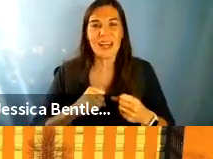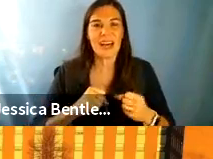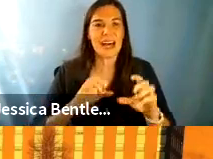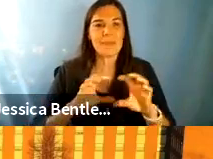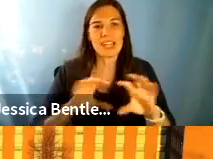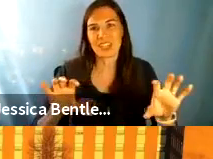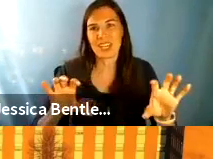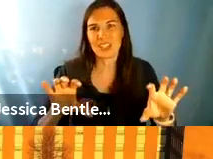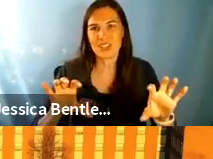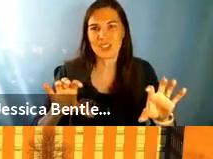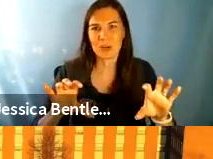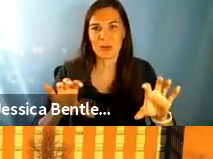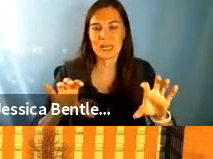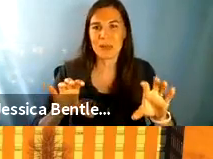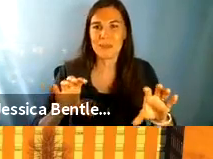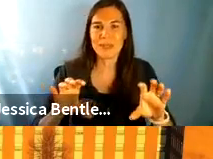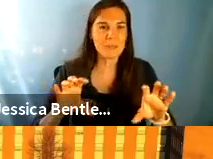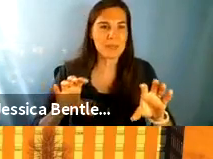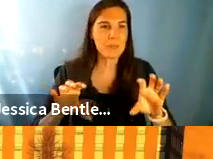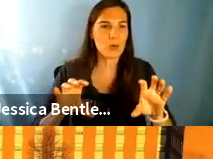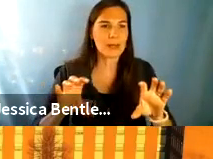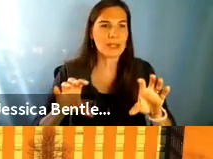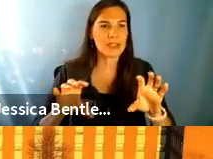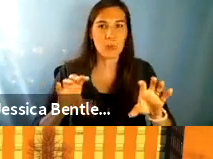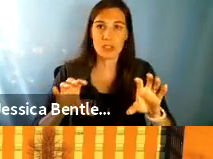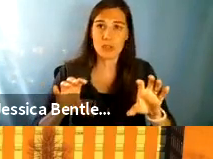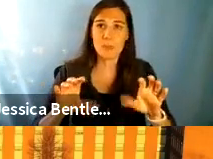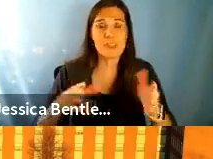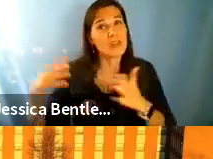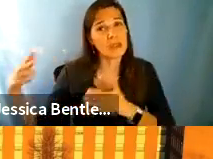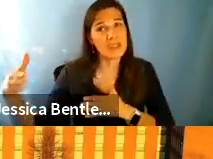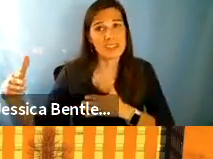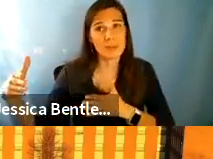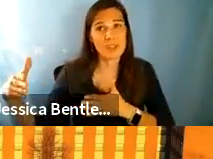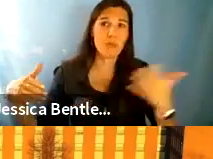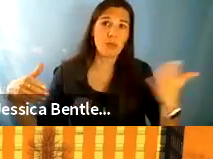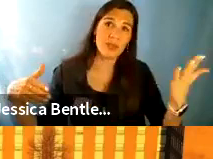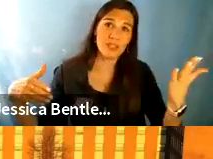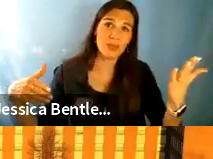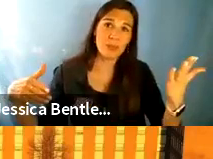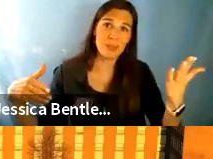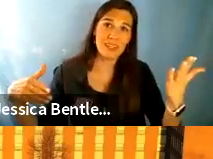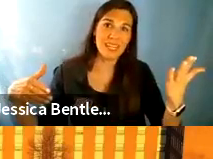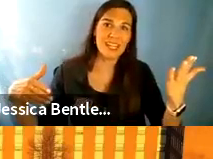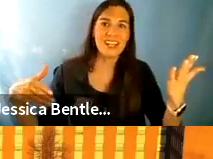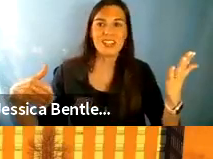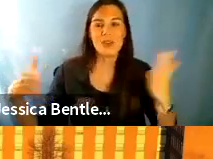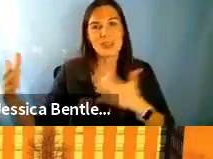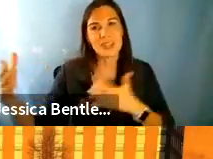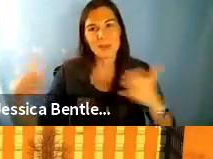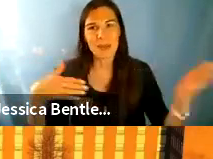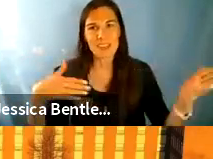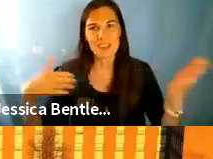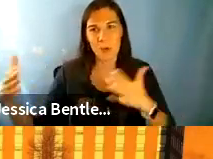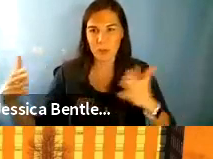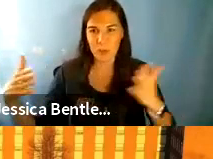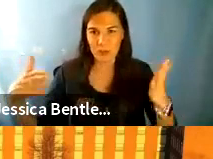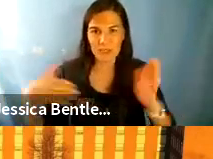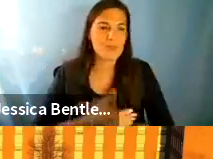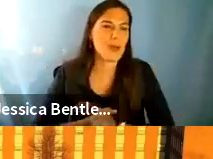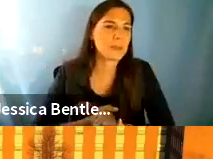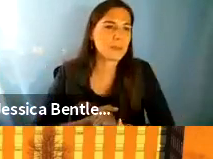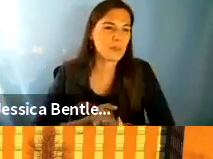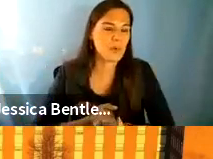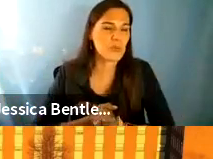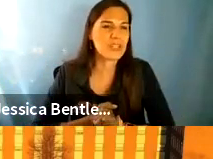schedule, educational interpreting might be something more geared towards you, but then you have the summers off where you can do community. So you can get the best of both